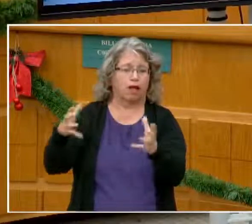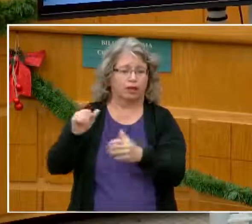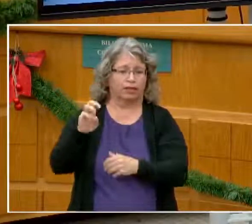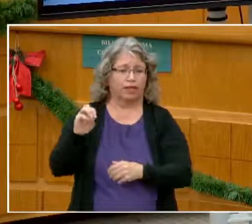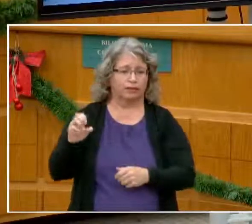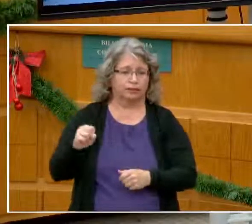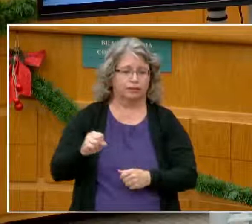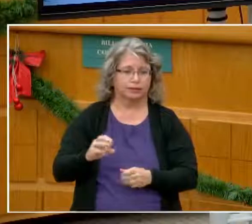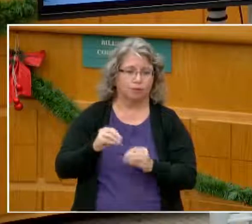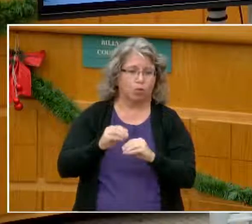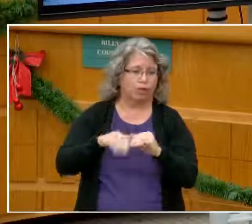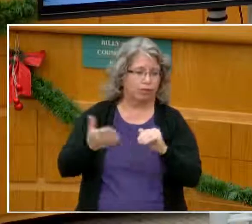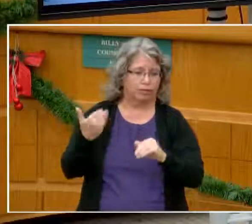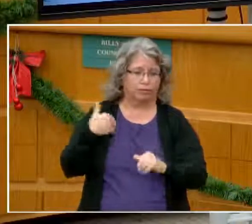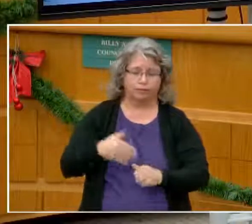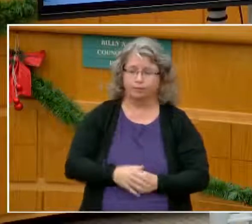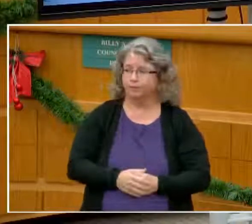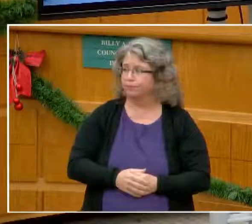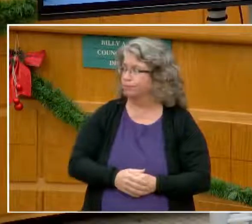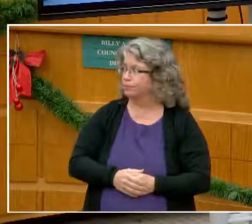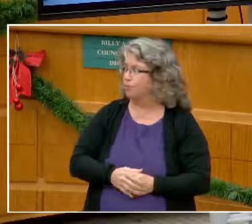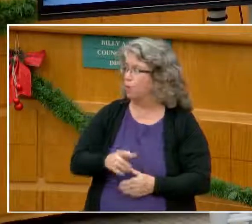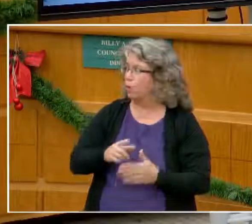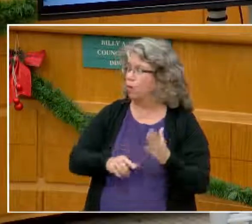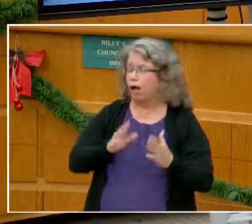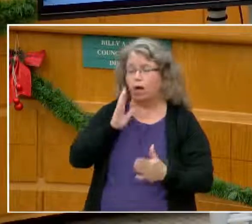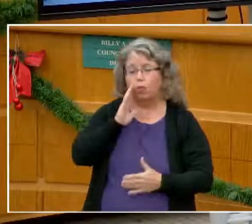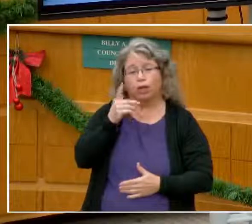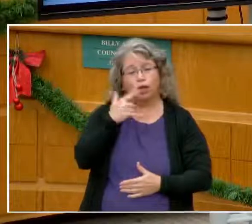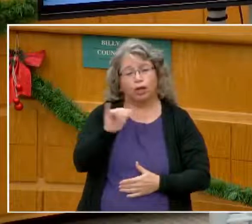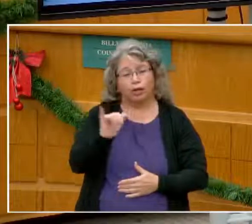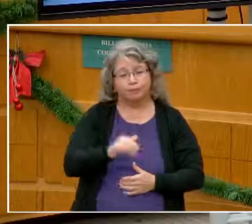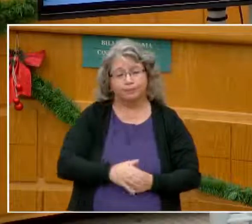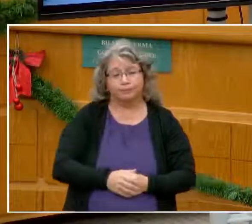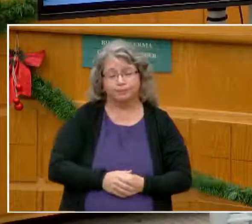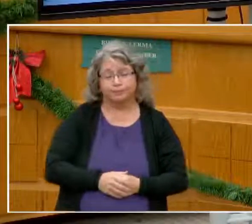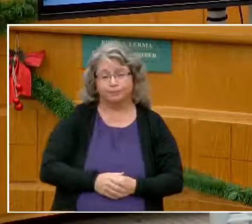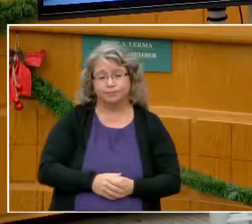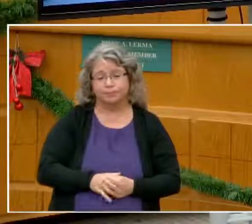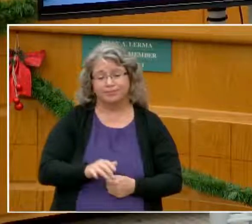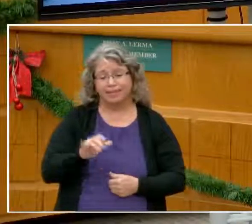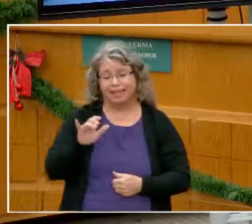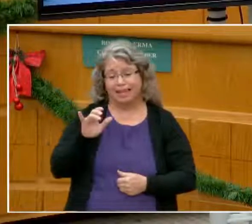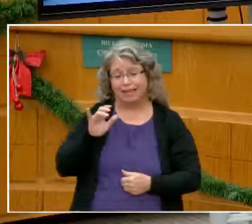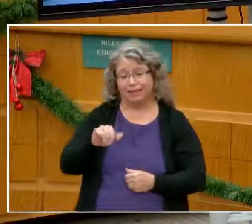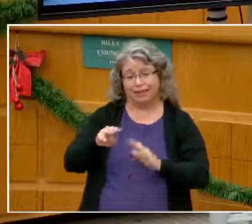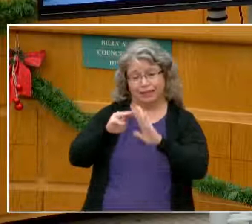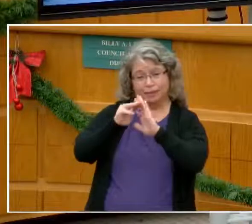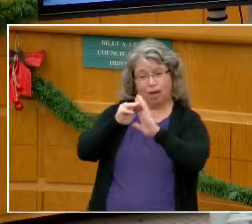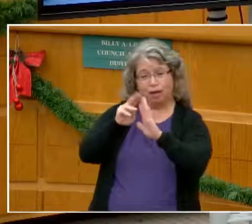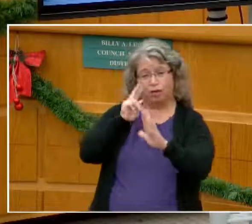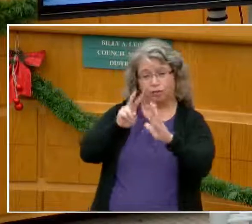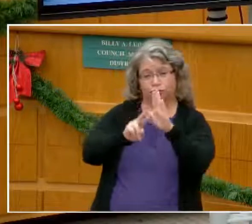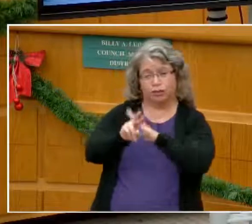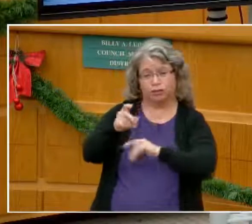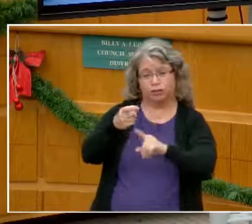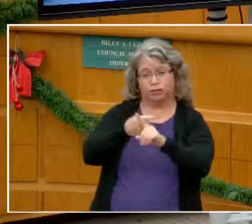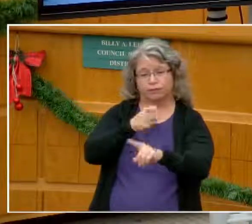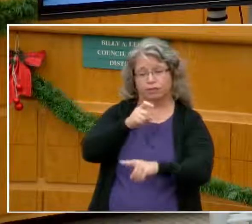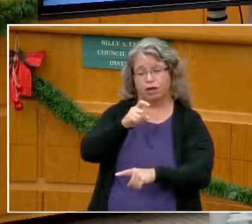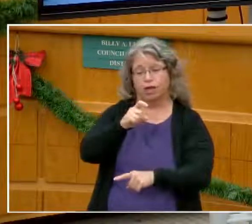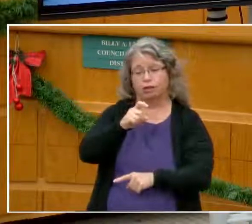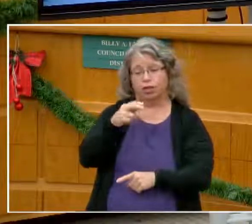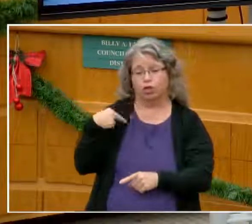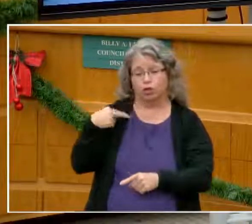Now, what is this wave going to look like? This is a projection from the IHME organization at the University